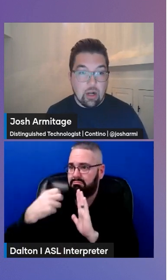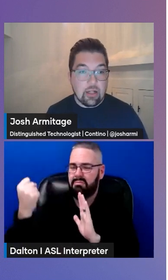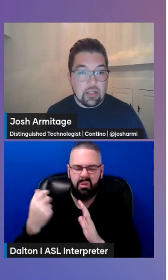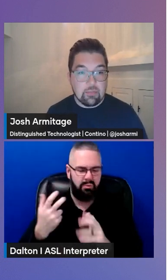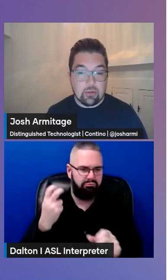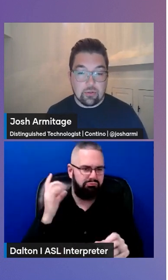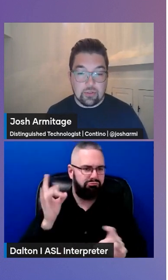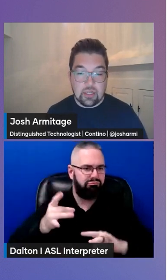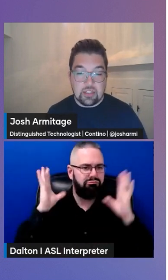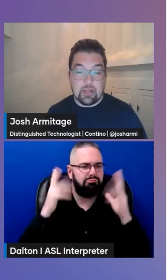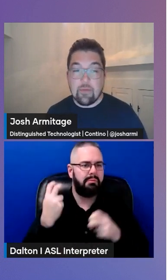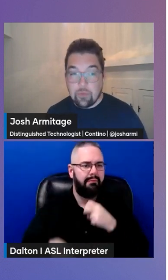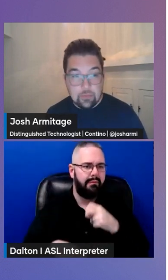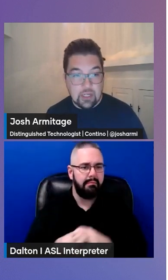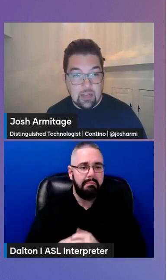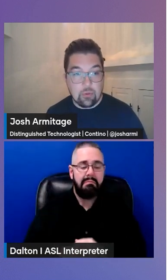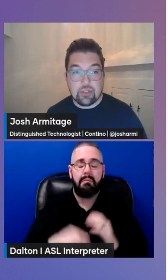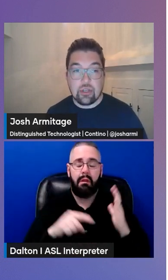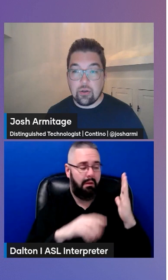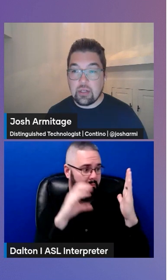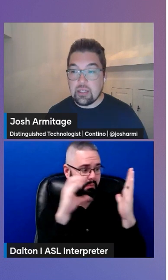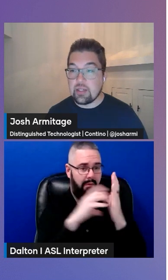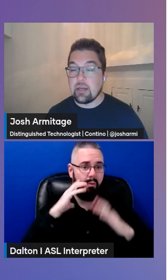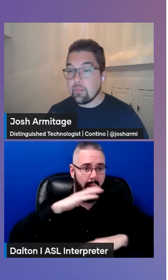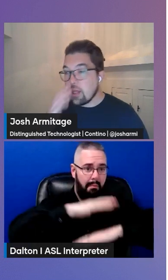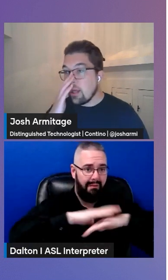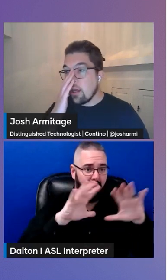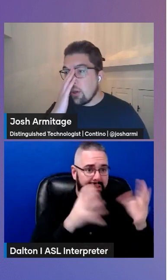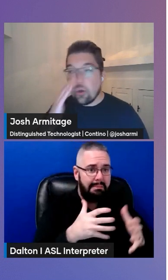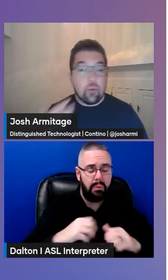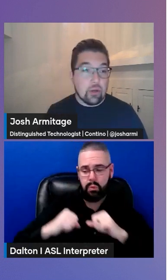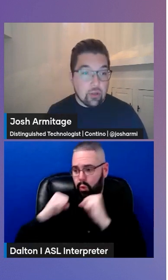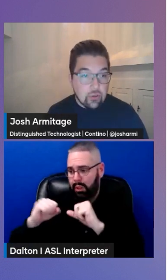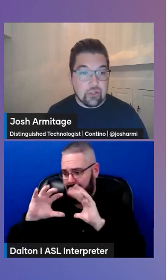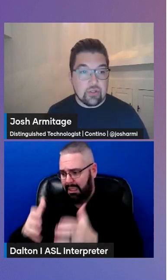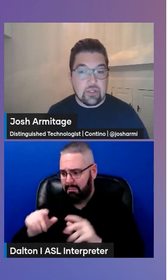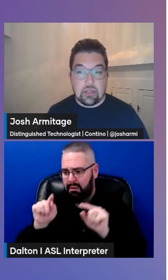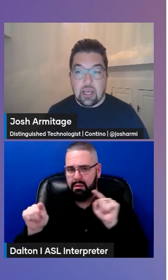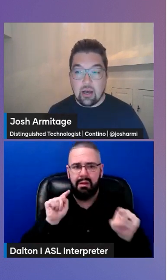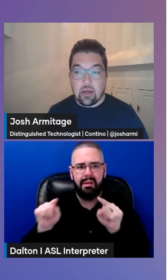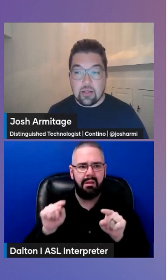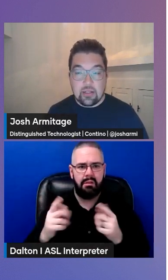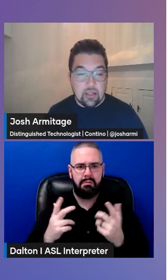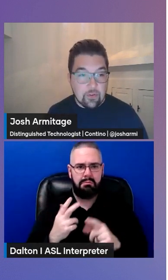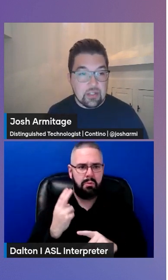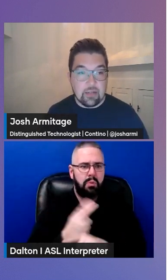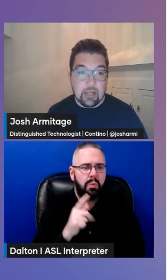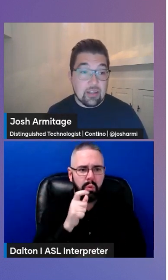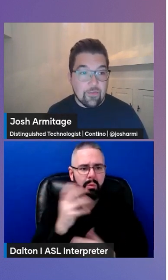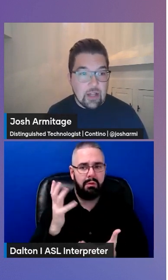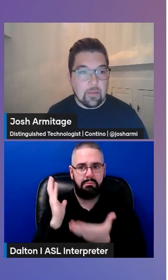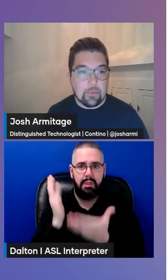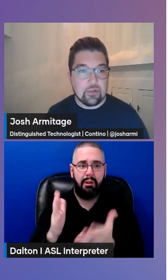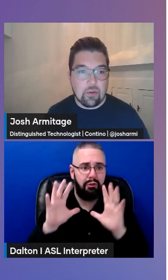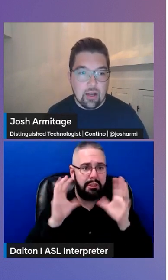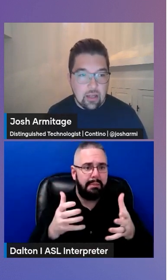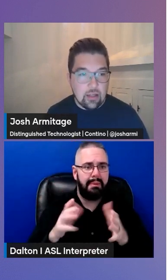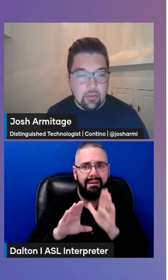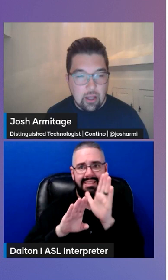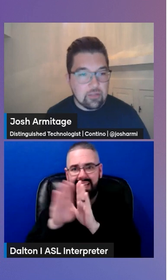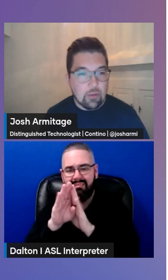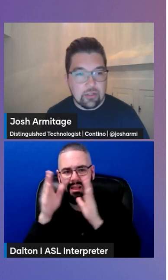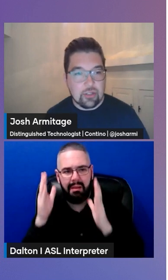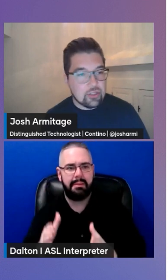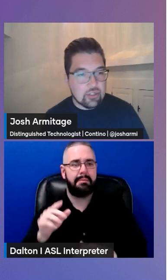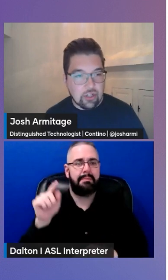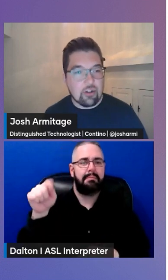about writing these modules as a platform team or a security team, who are your users? They are the delivery team, they're developers, right? And